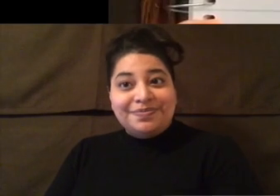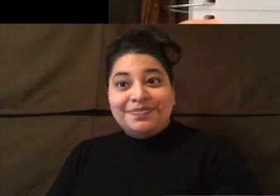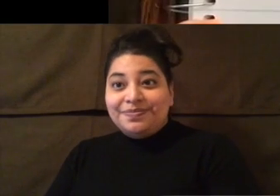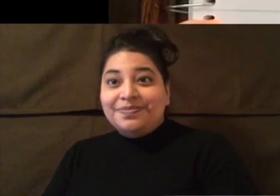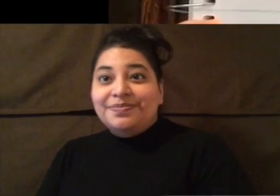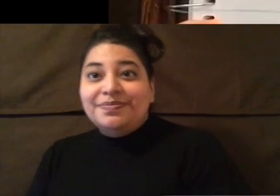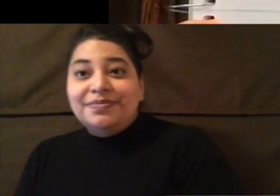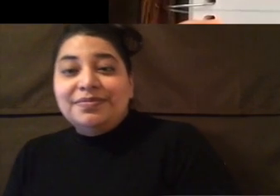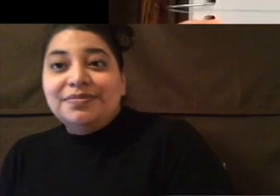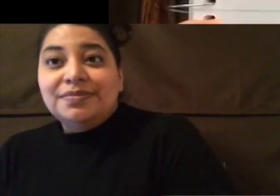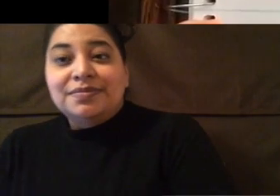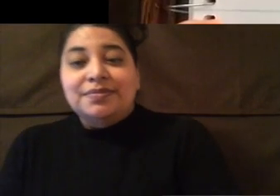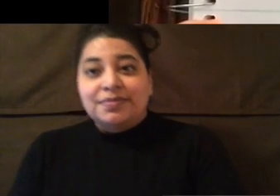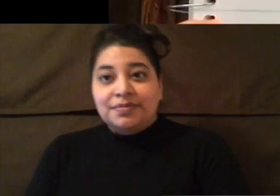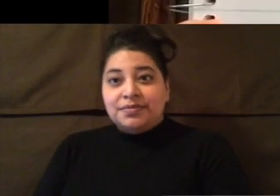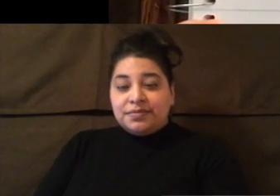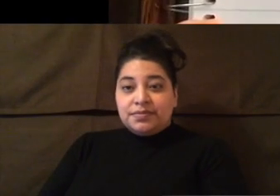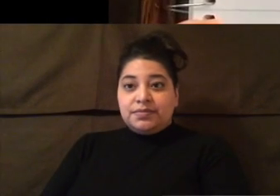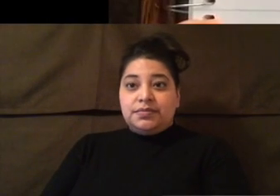minutes.